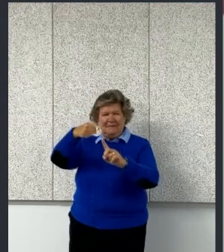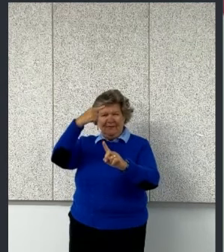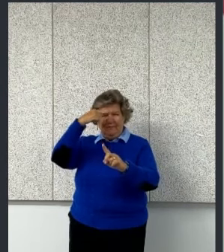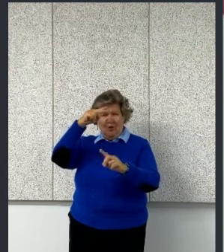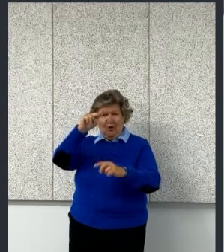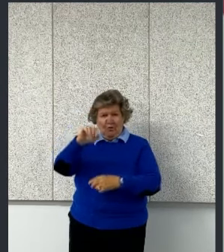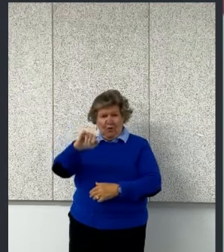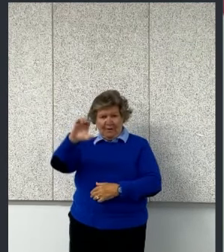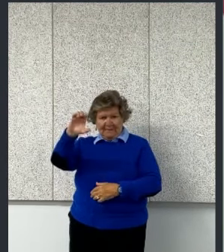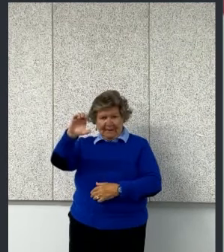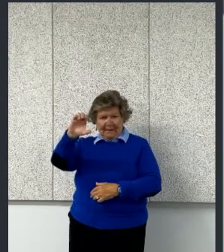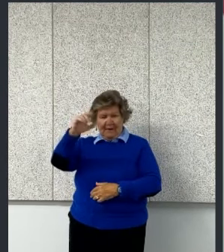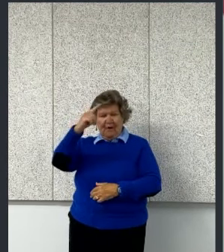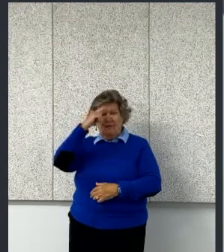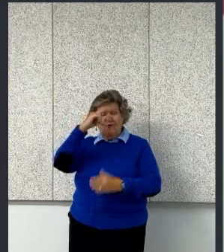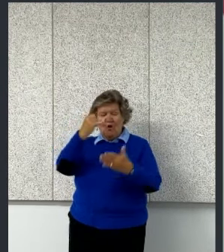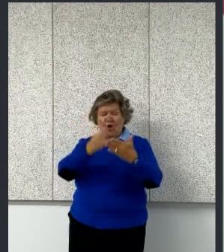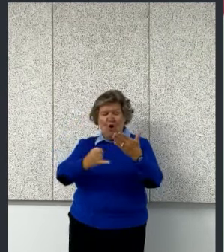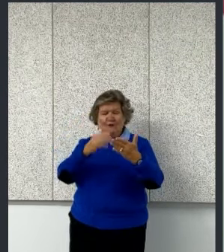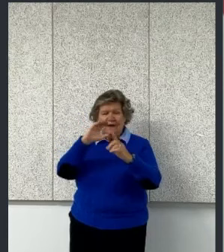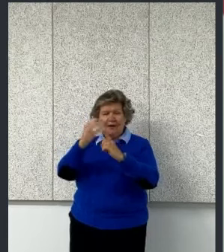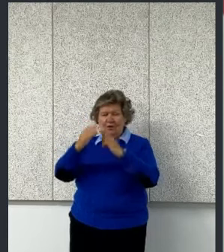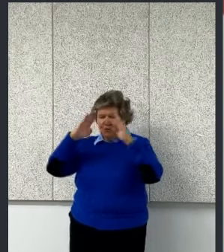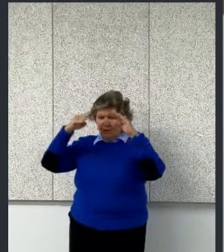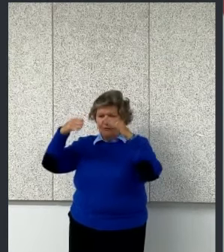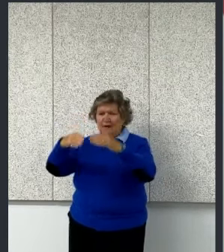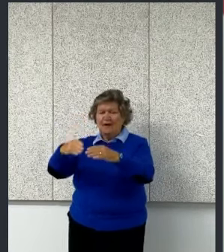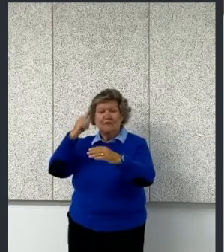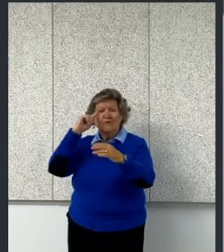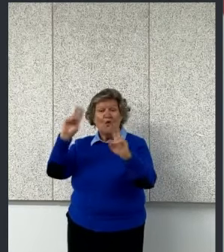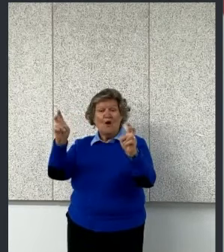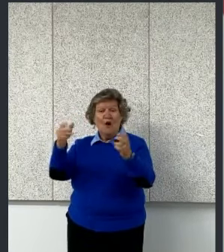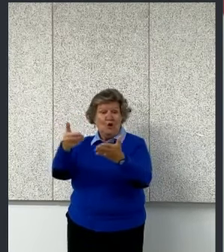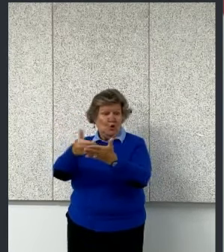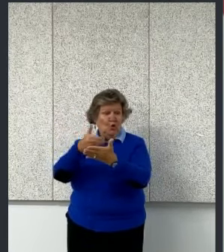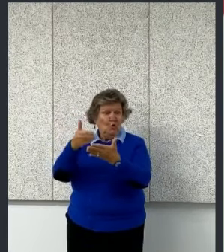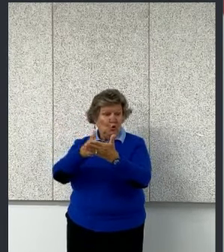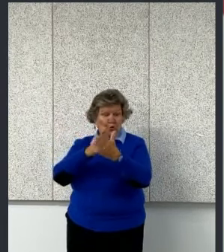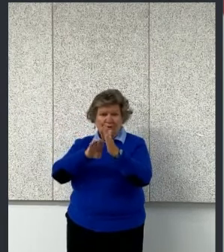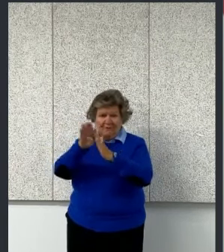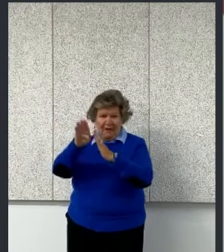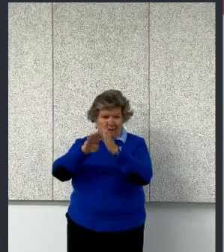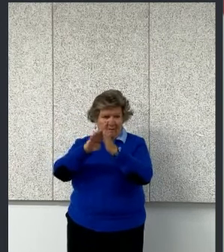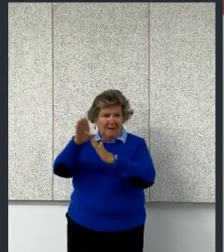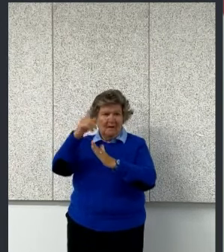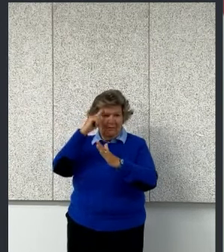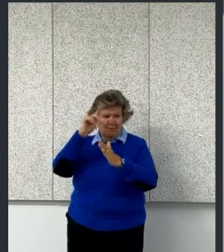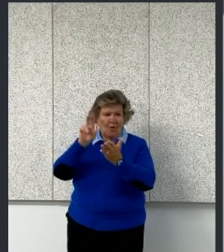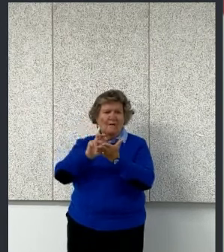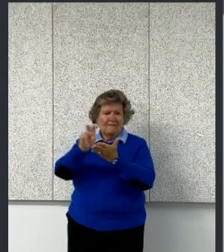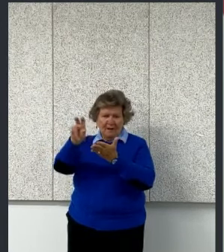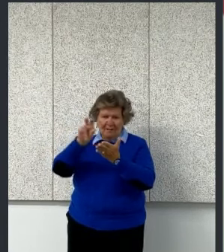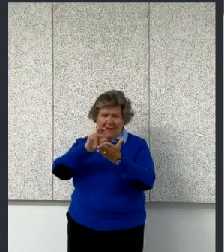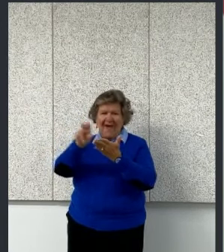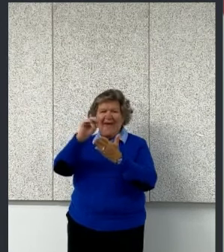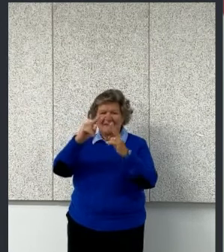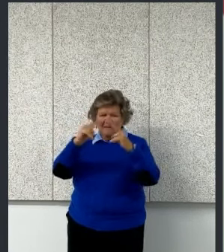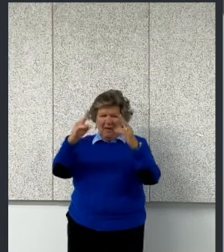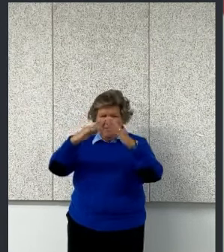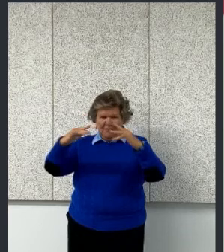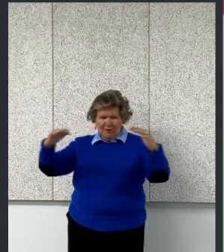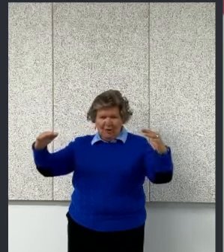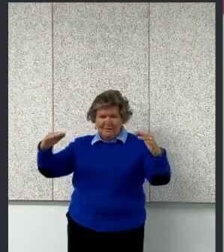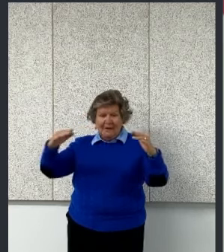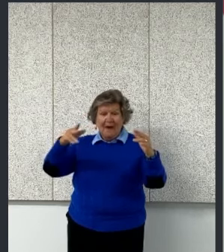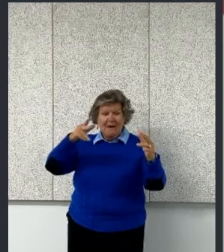Majority of our arts and culture focus is on youth development, so mostly funding programs for young people and their access to the arts,